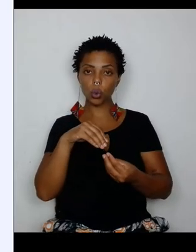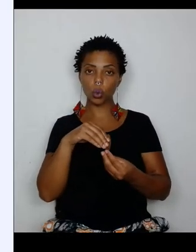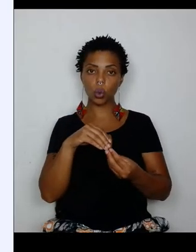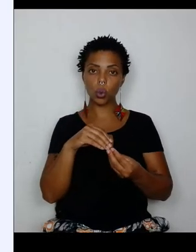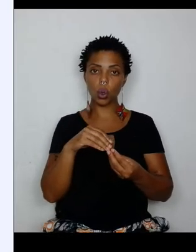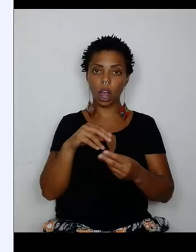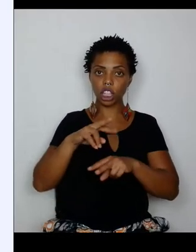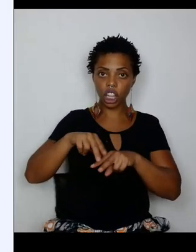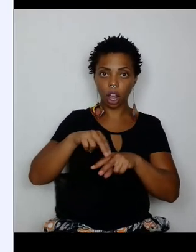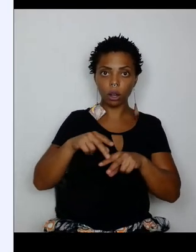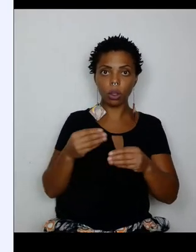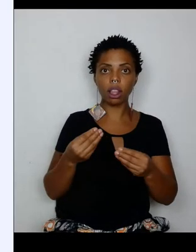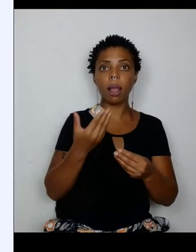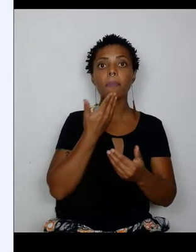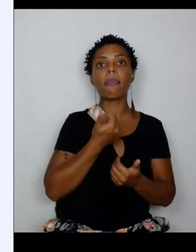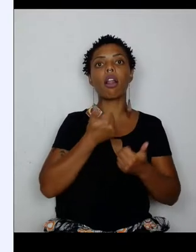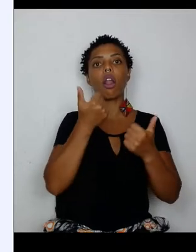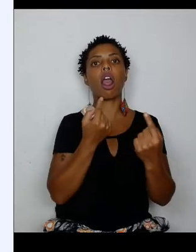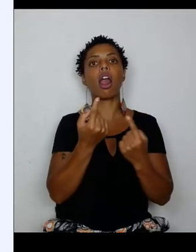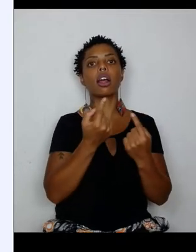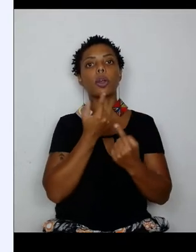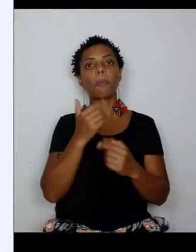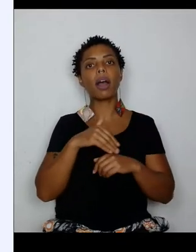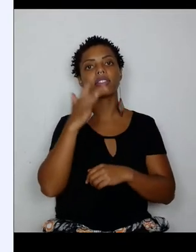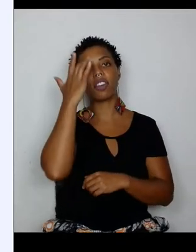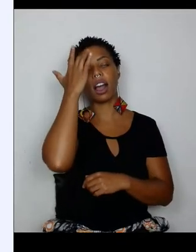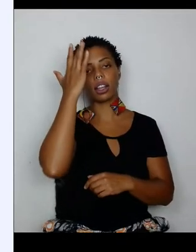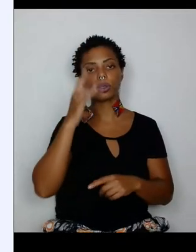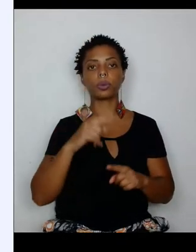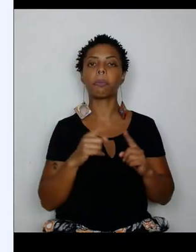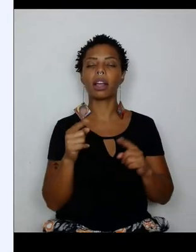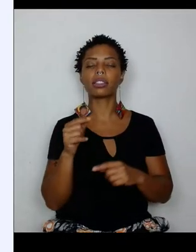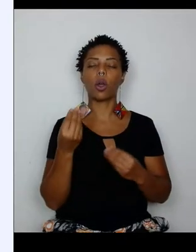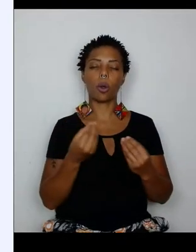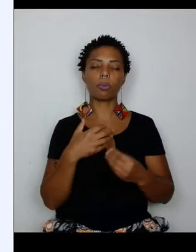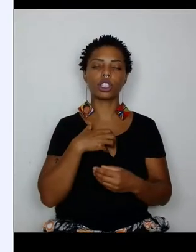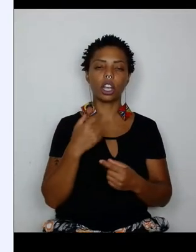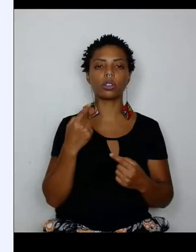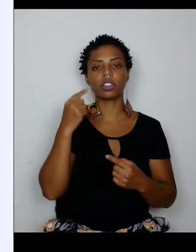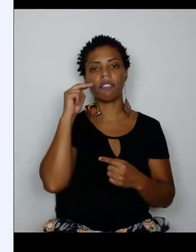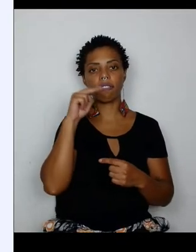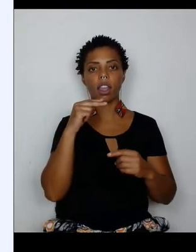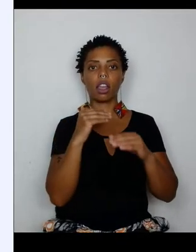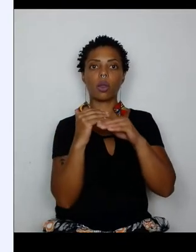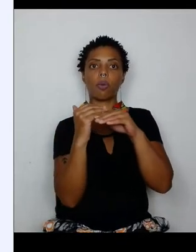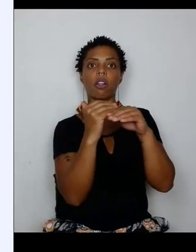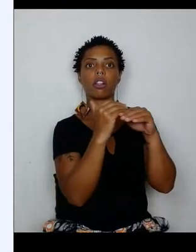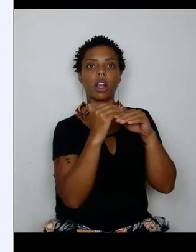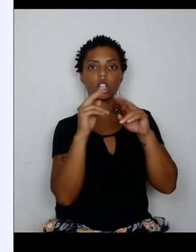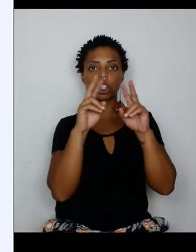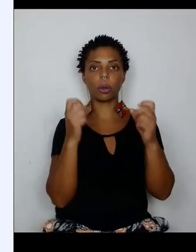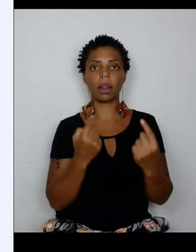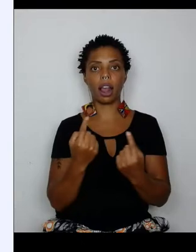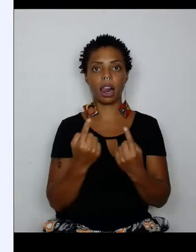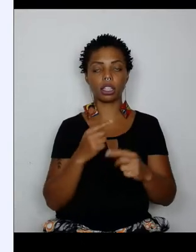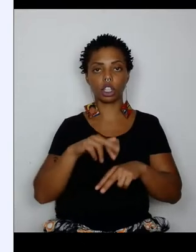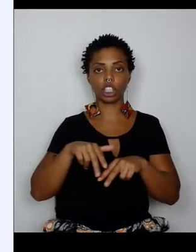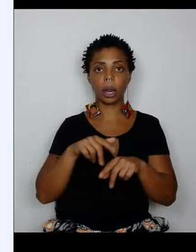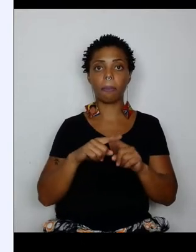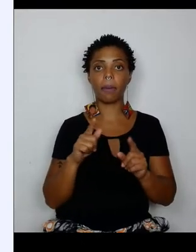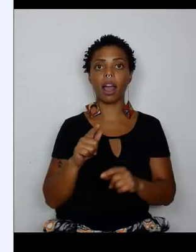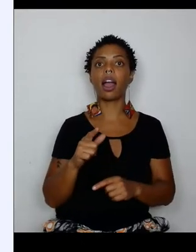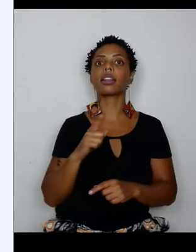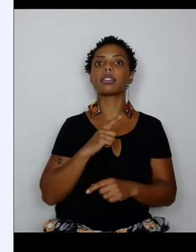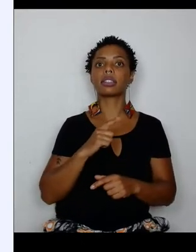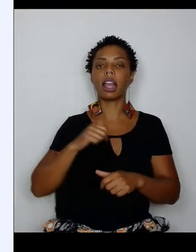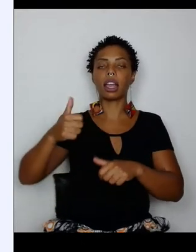despite this more egalitarian vision of gender relations gogan is criticized for the predominance of women in